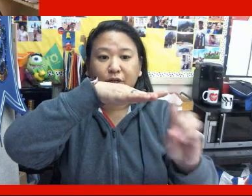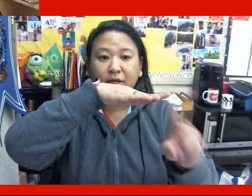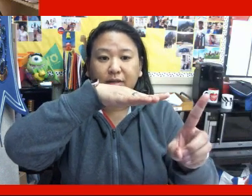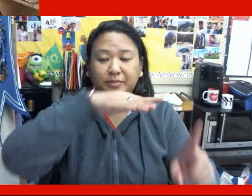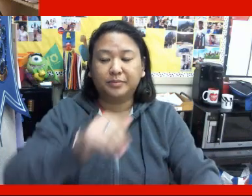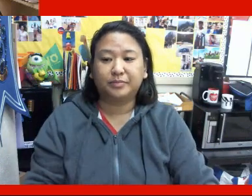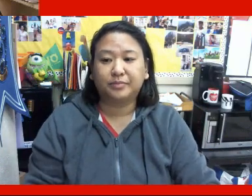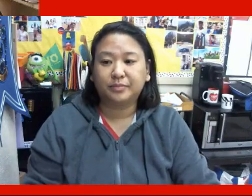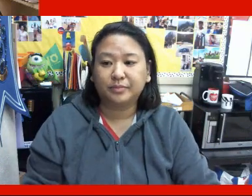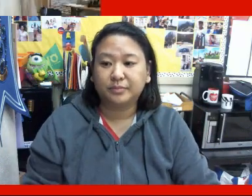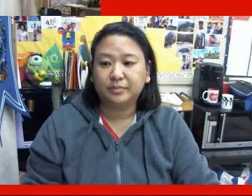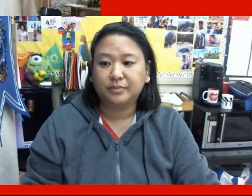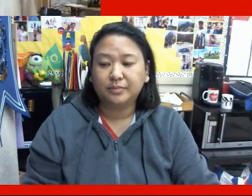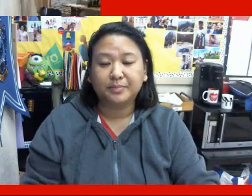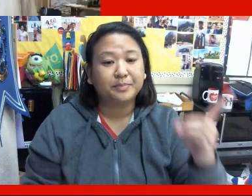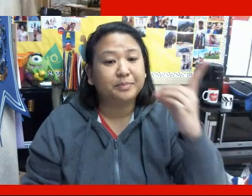Dichter.